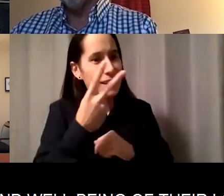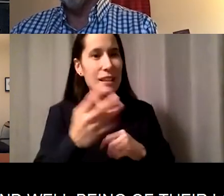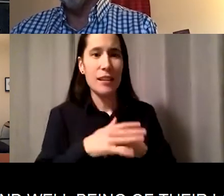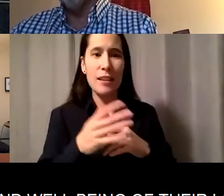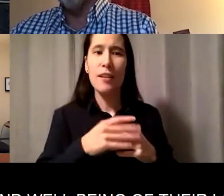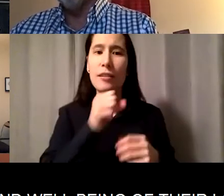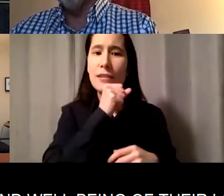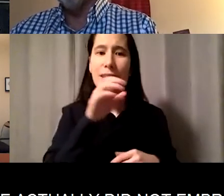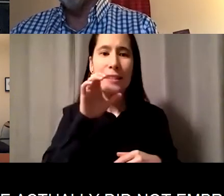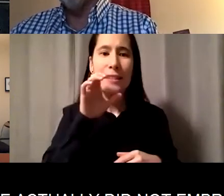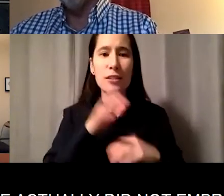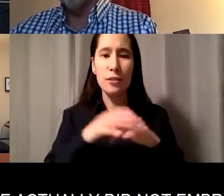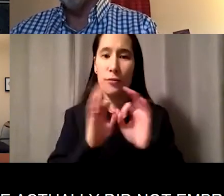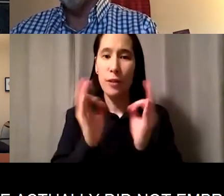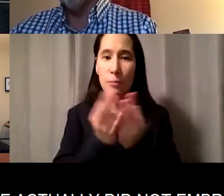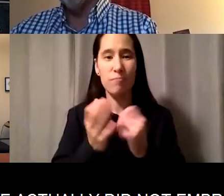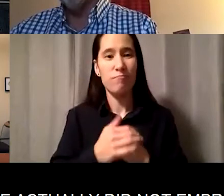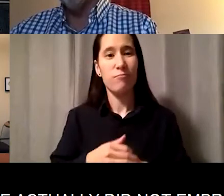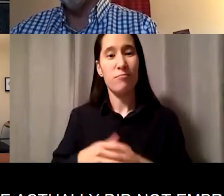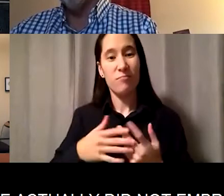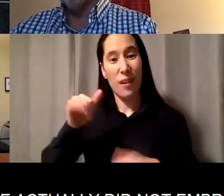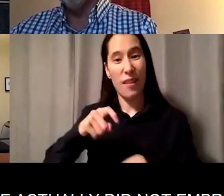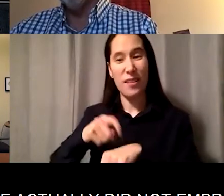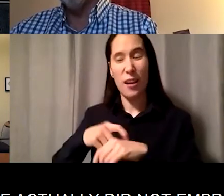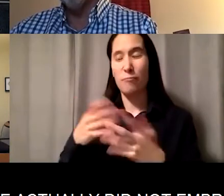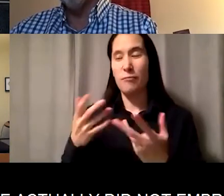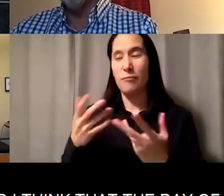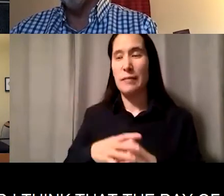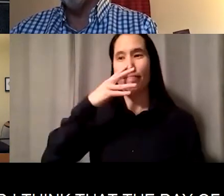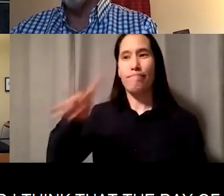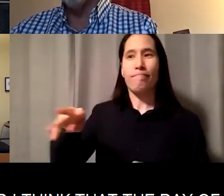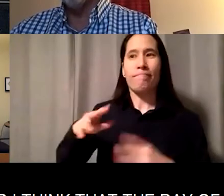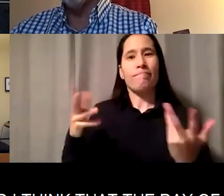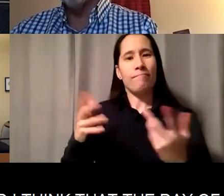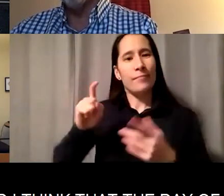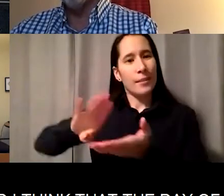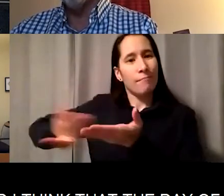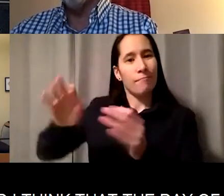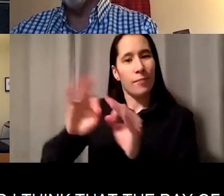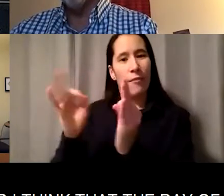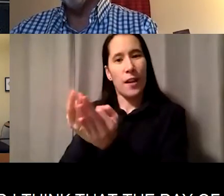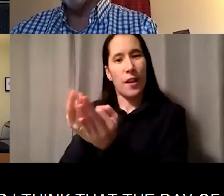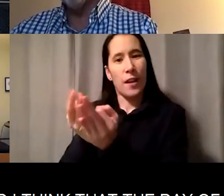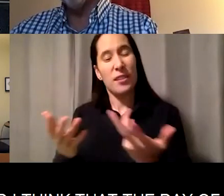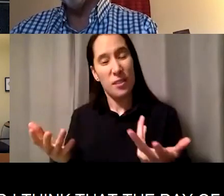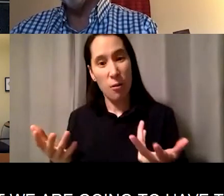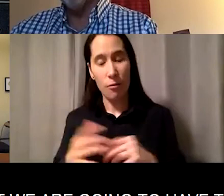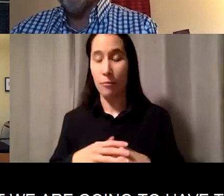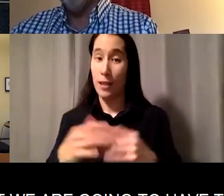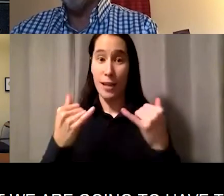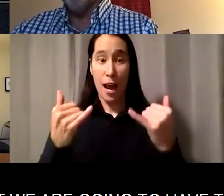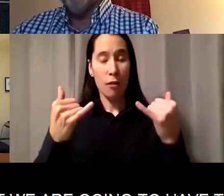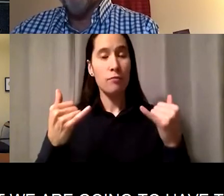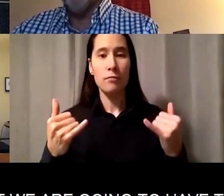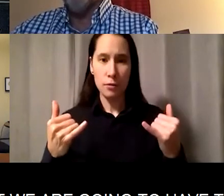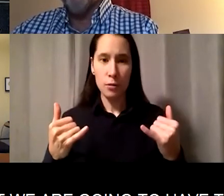actually did not embrace that. And I think that the day of reckoning has come that we